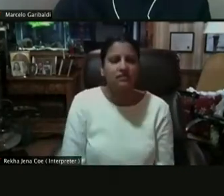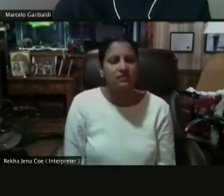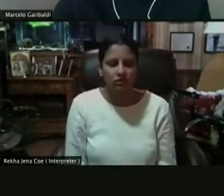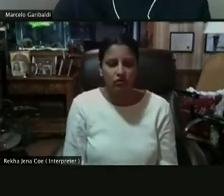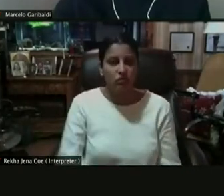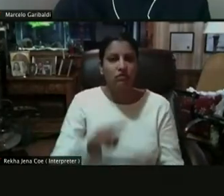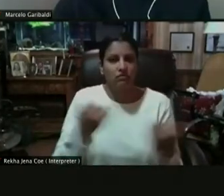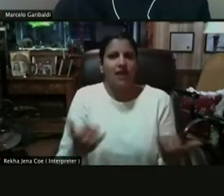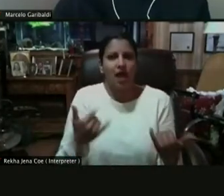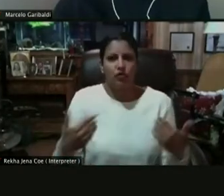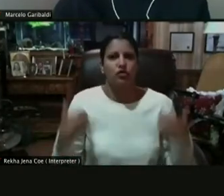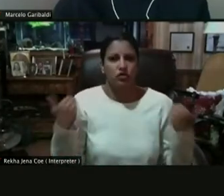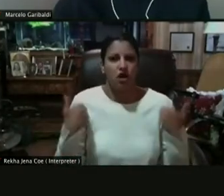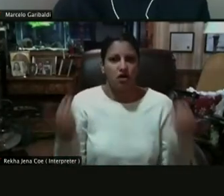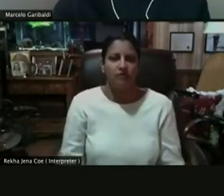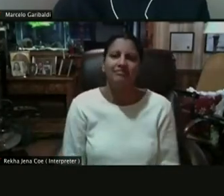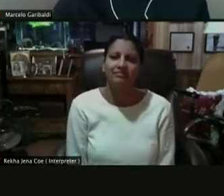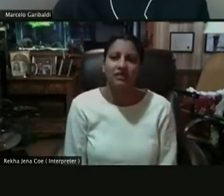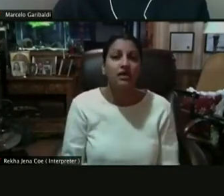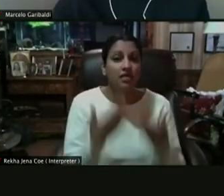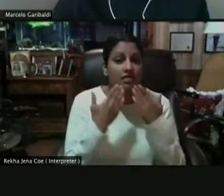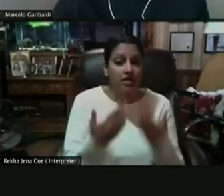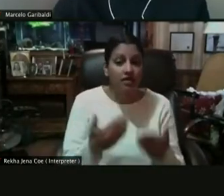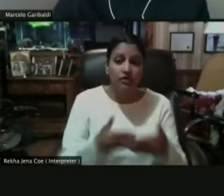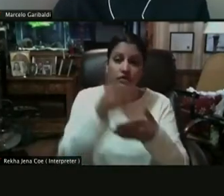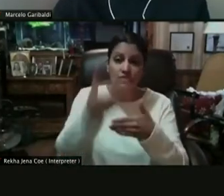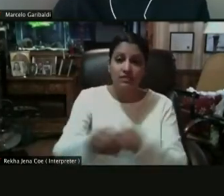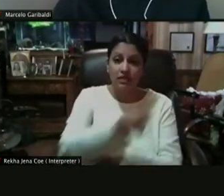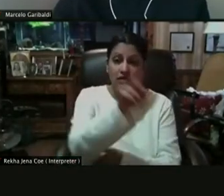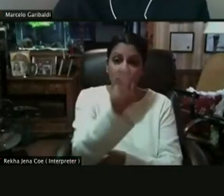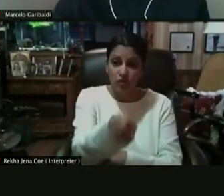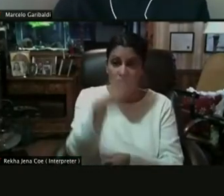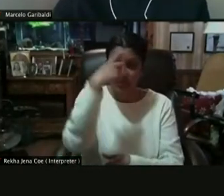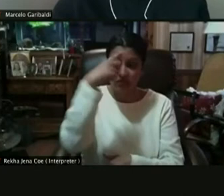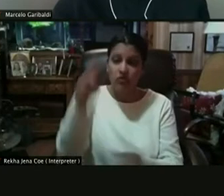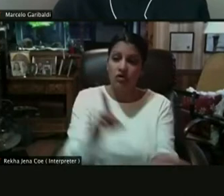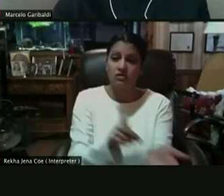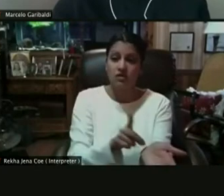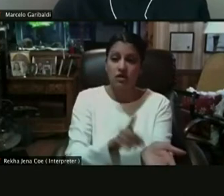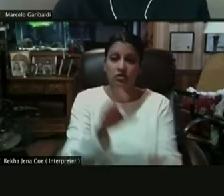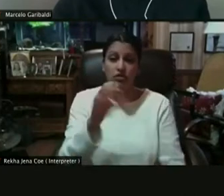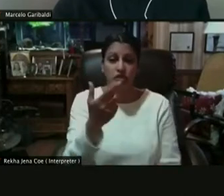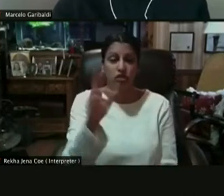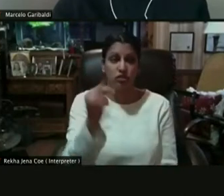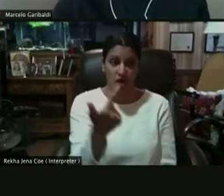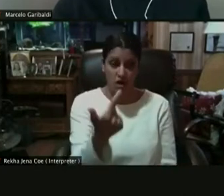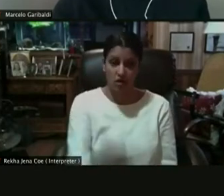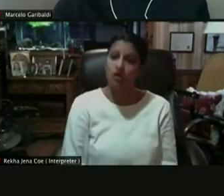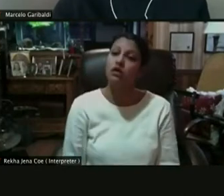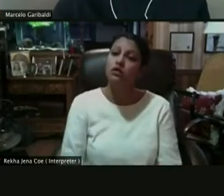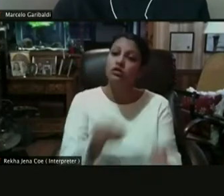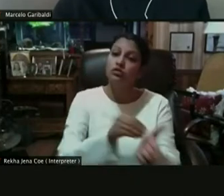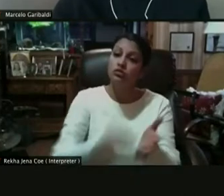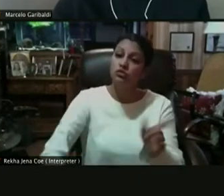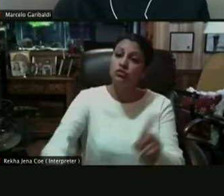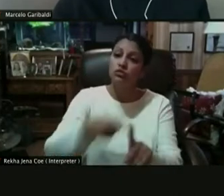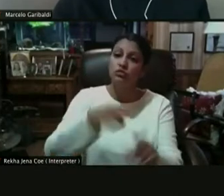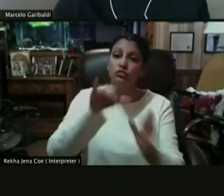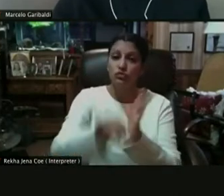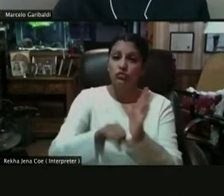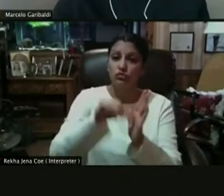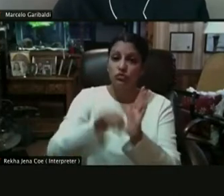Thank you guys all for that. This next question is for Dr. Chung. A student from YouTube is asking,